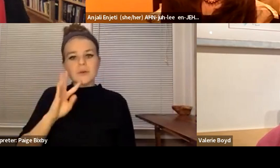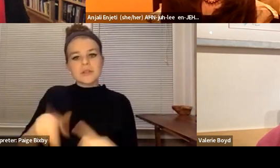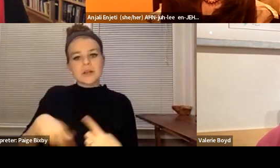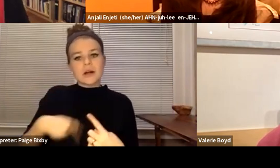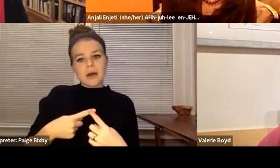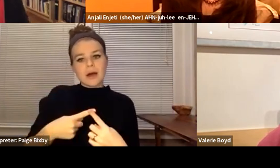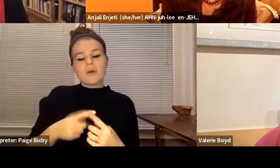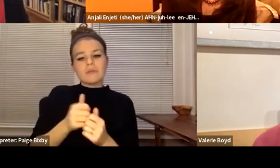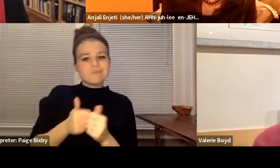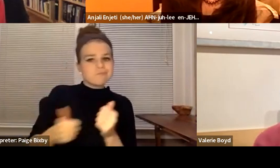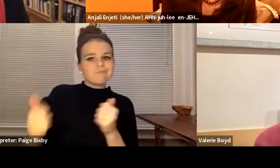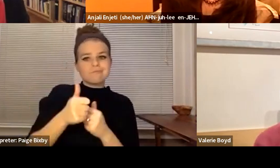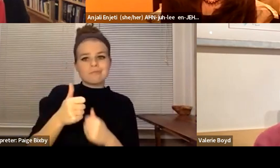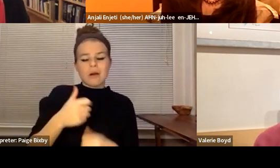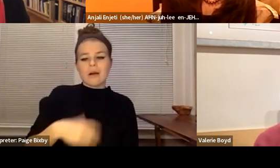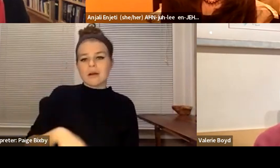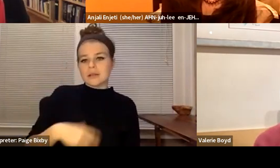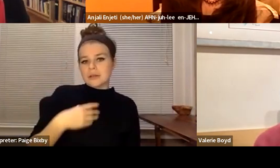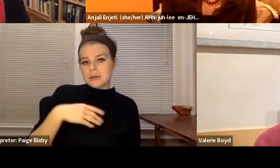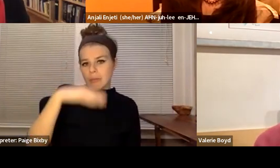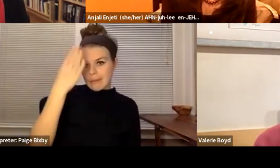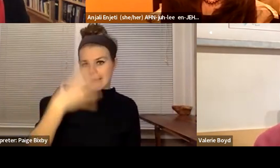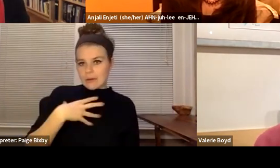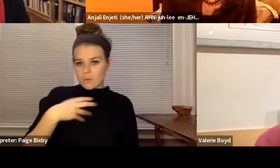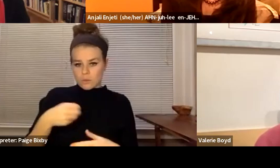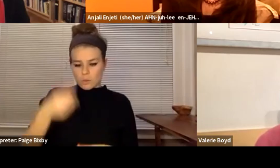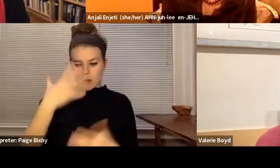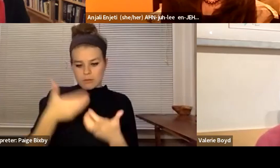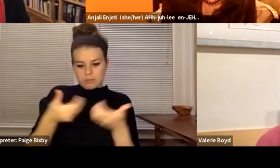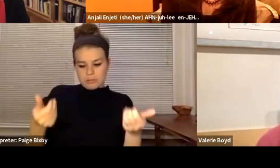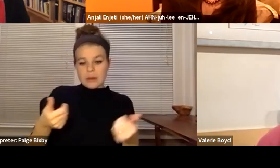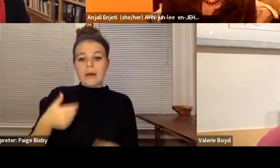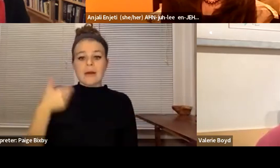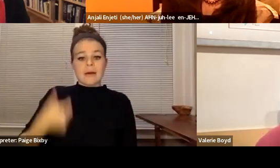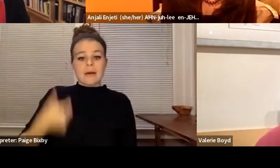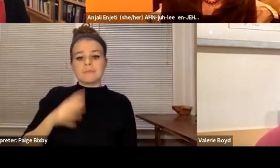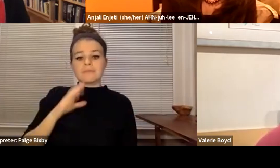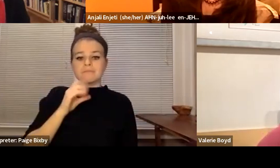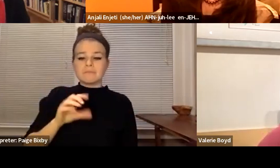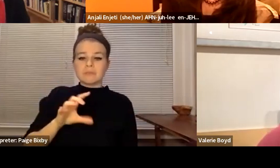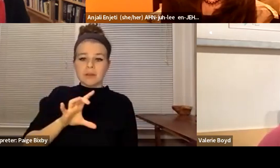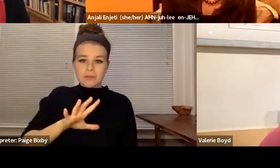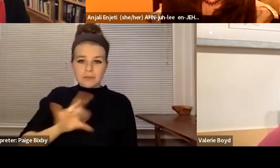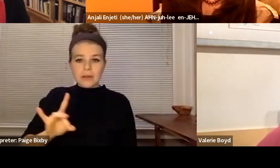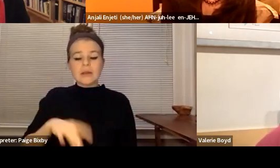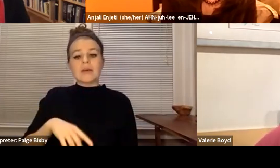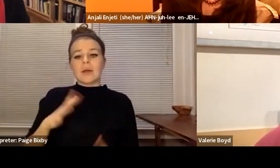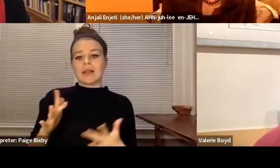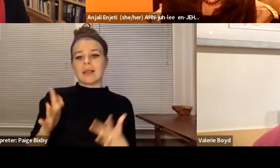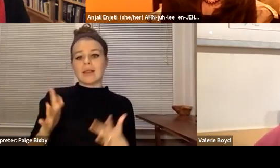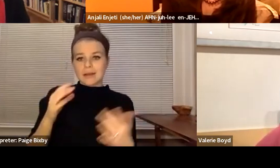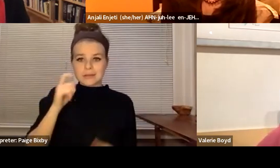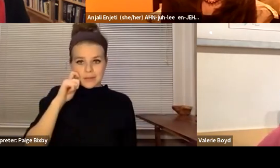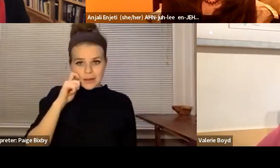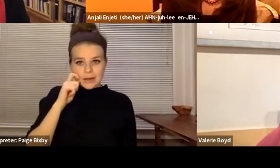binary, I should have described myself. I am a 50-ish year old man with light skin,